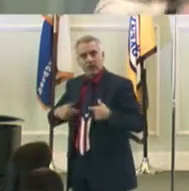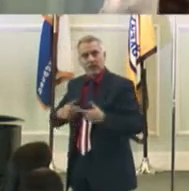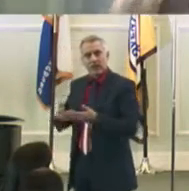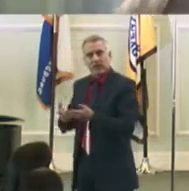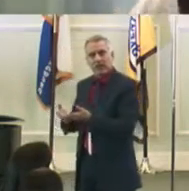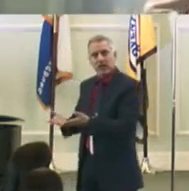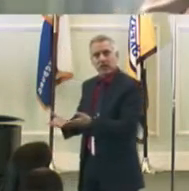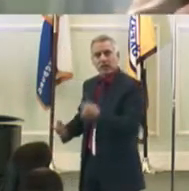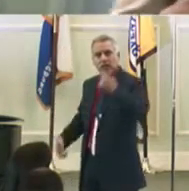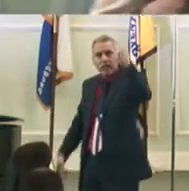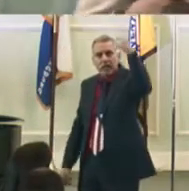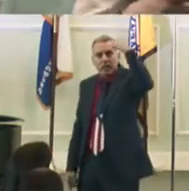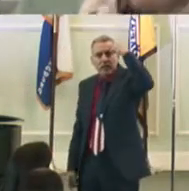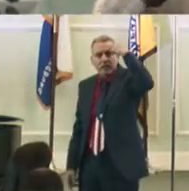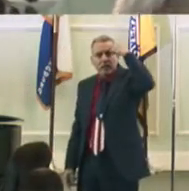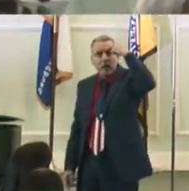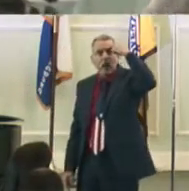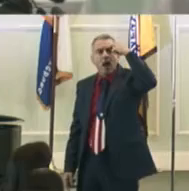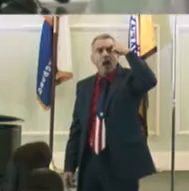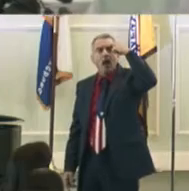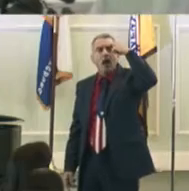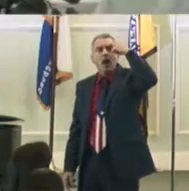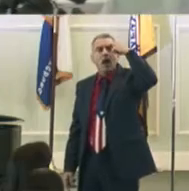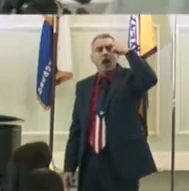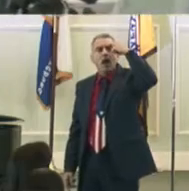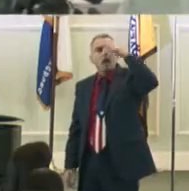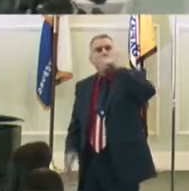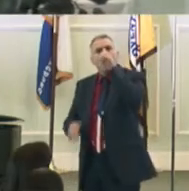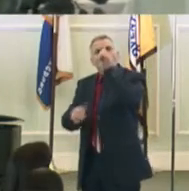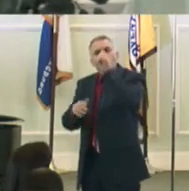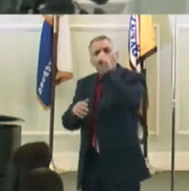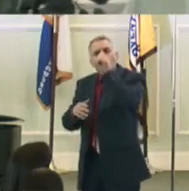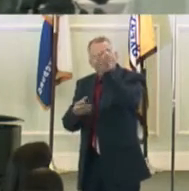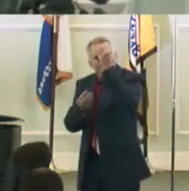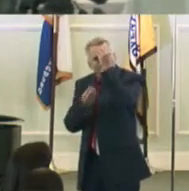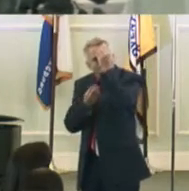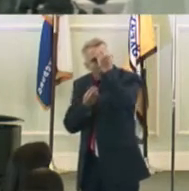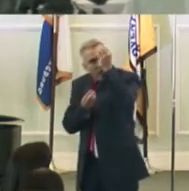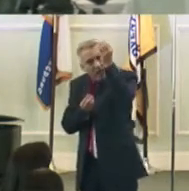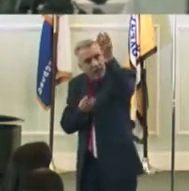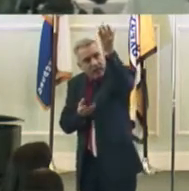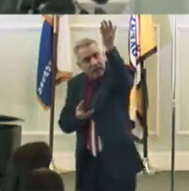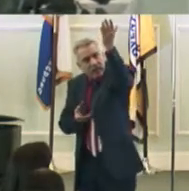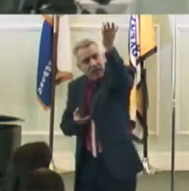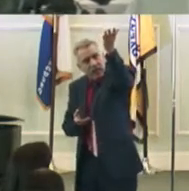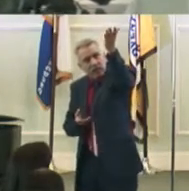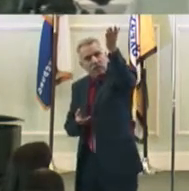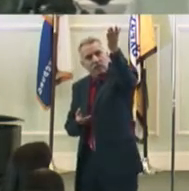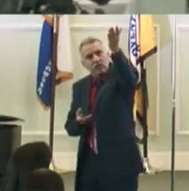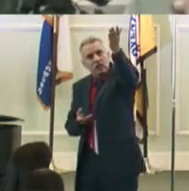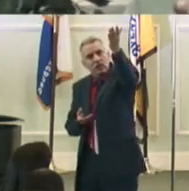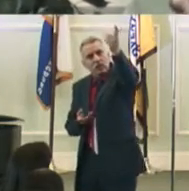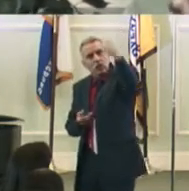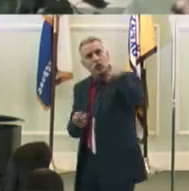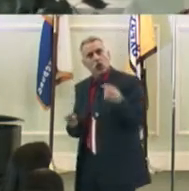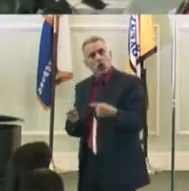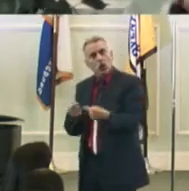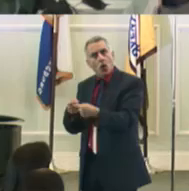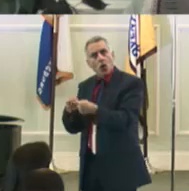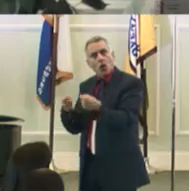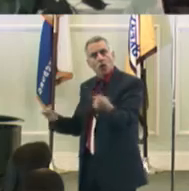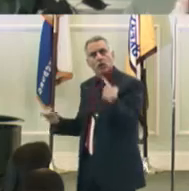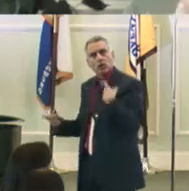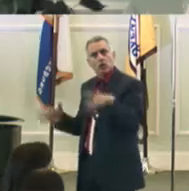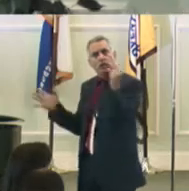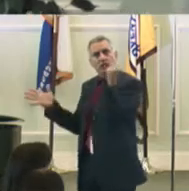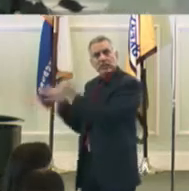that mindset on, when we say that his obedience was, I'm going to die on behalf of those who the Father and I love, when we